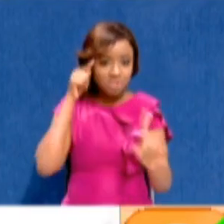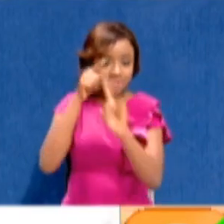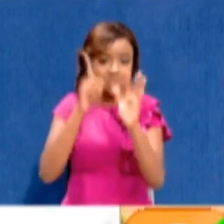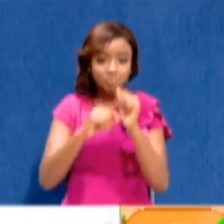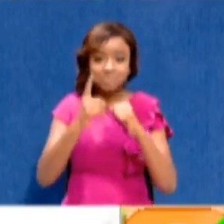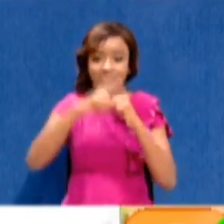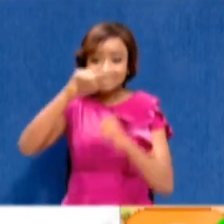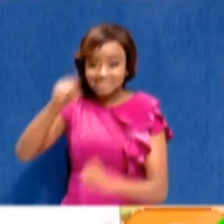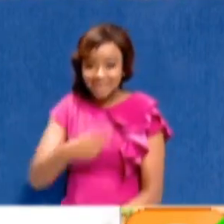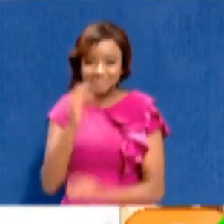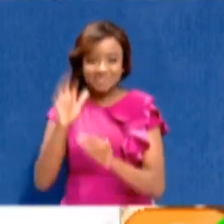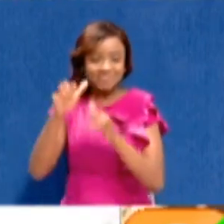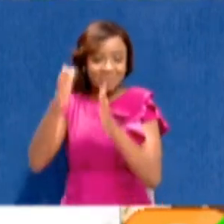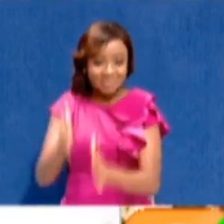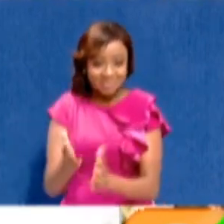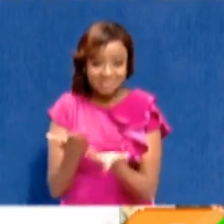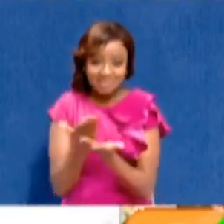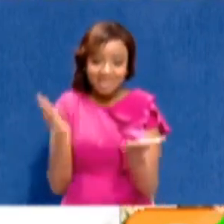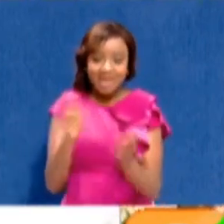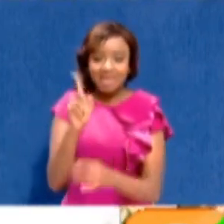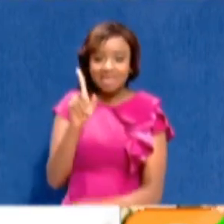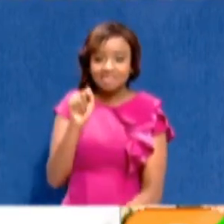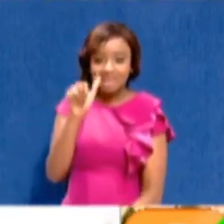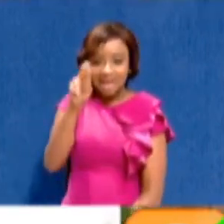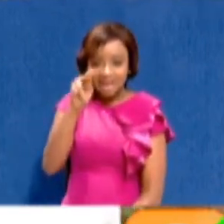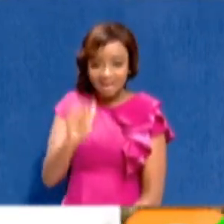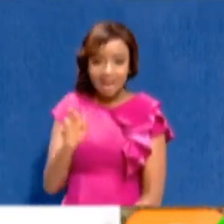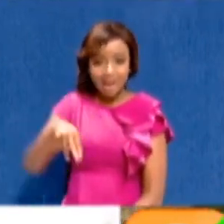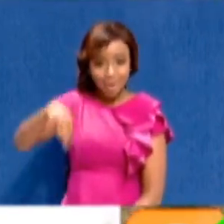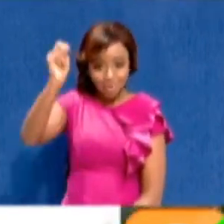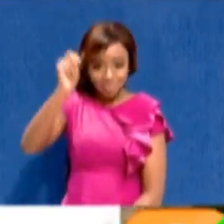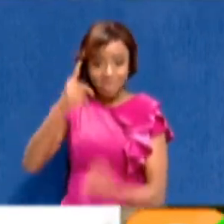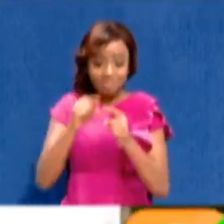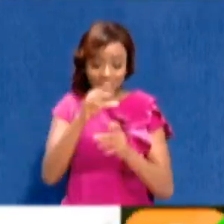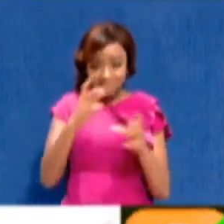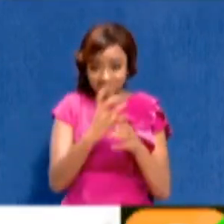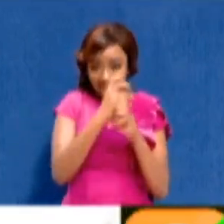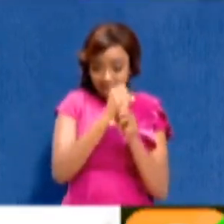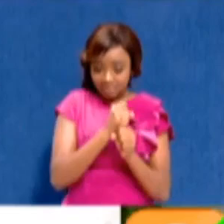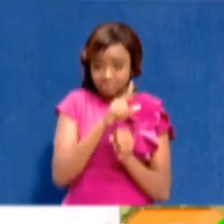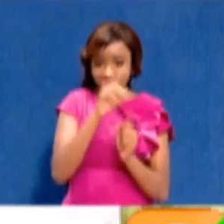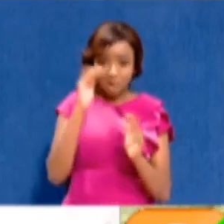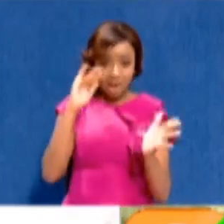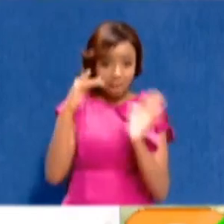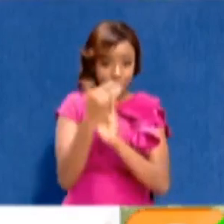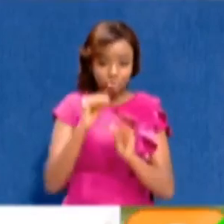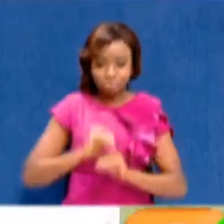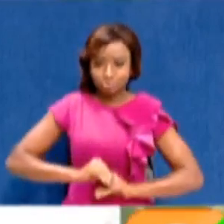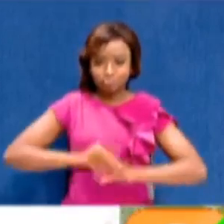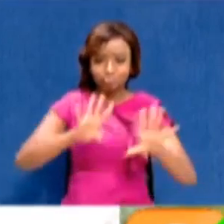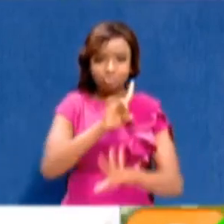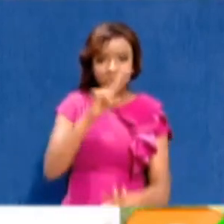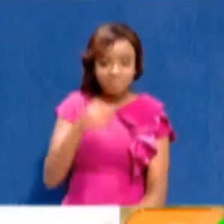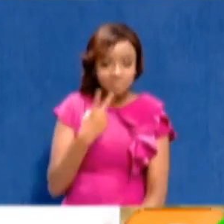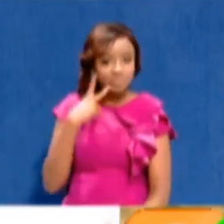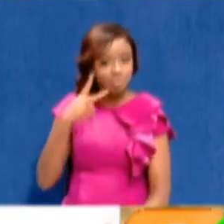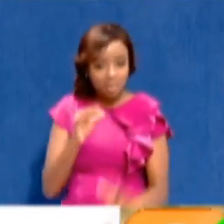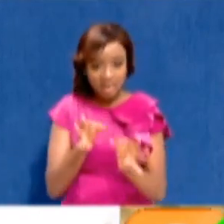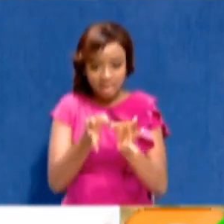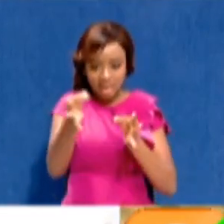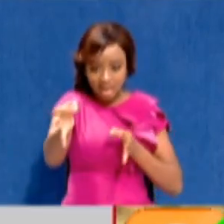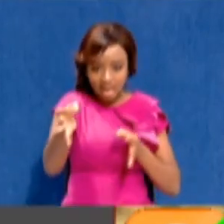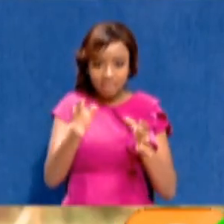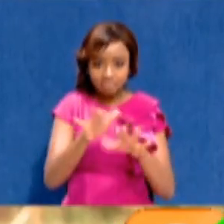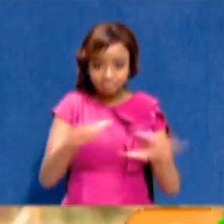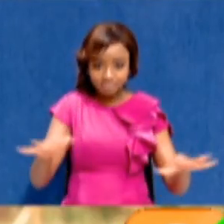targeting 6,000 farmers in Tana North with the climate smart agriculture approach spread across 1,200 acres.